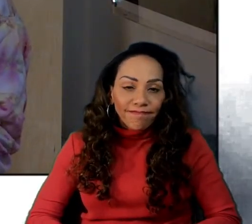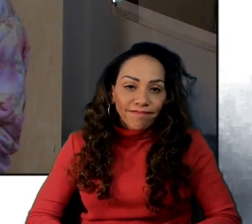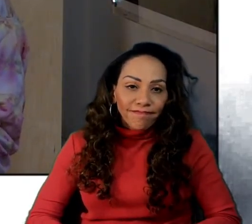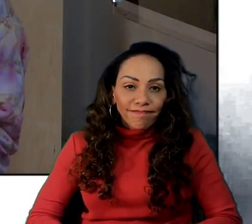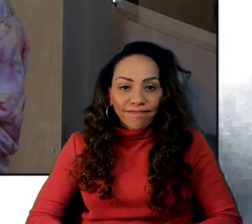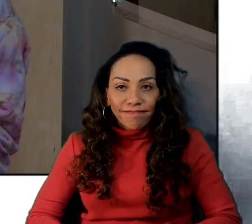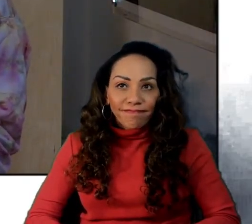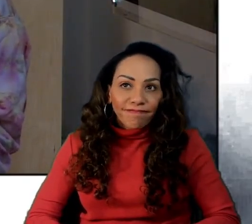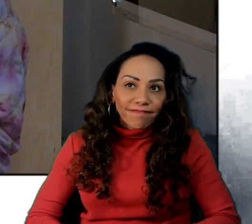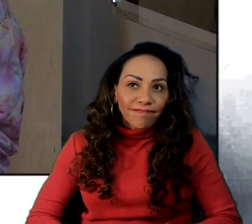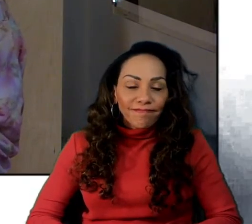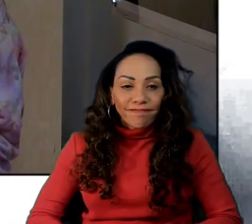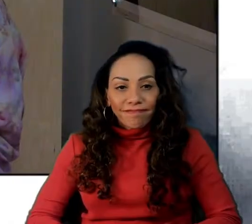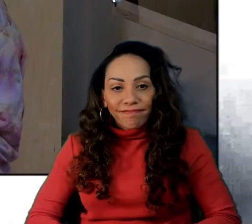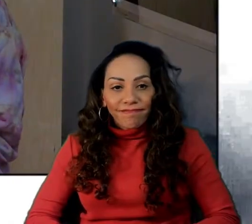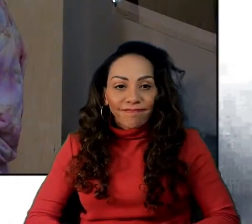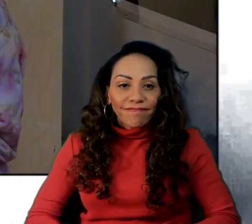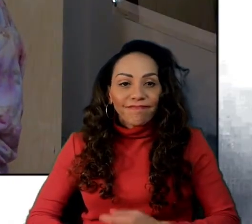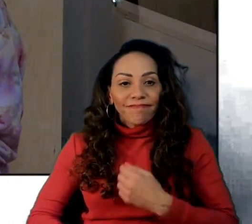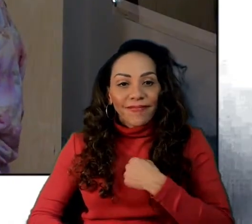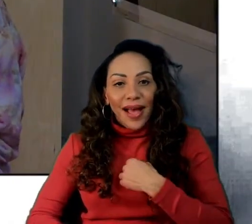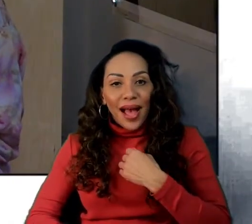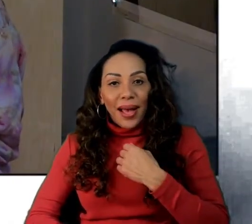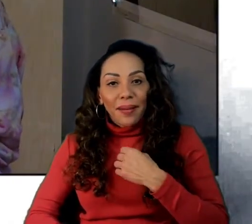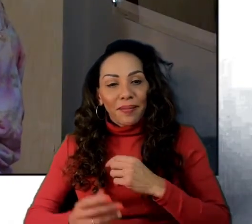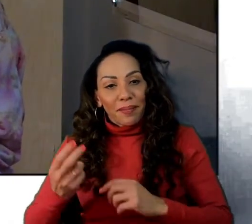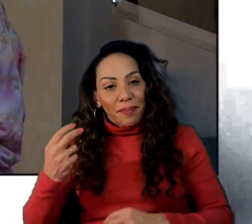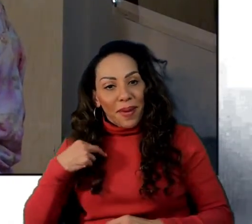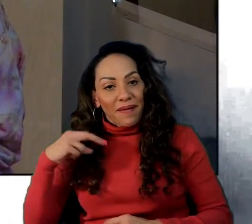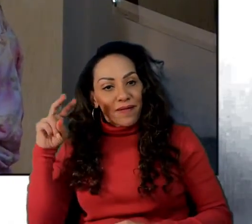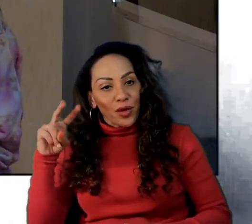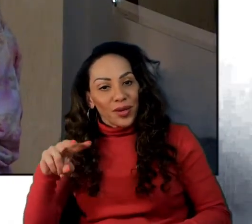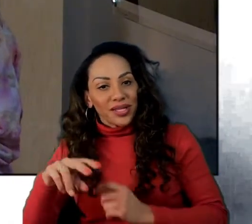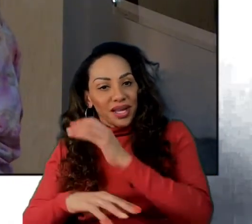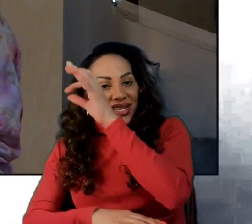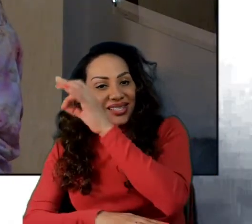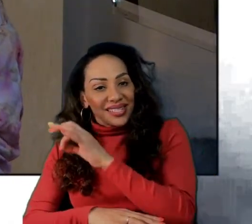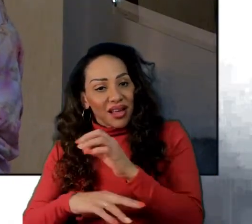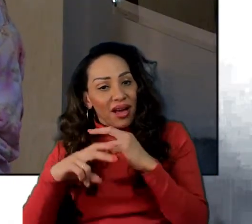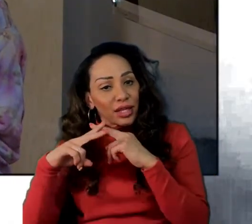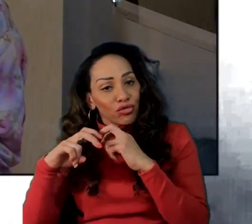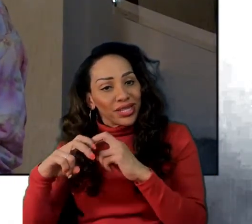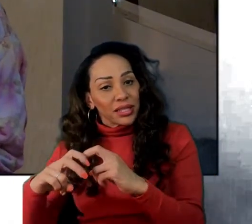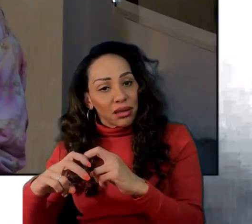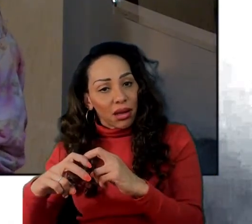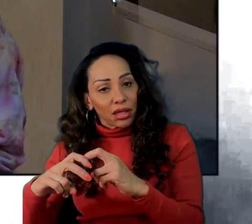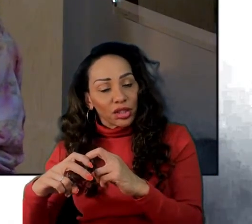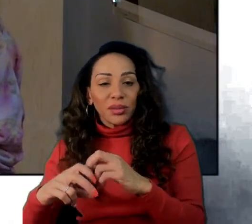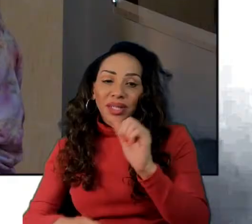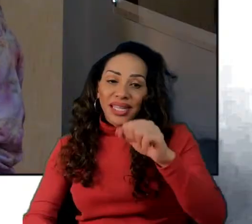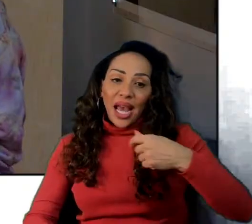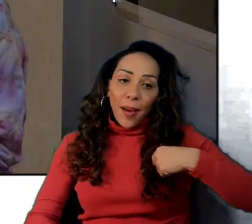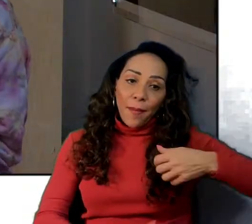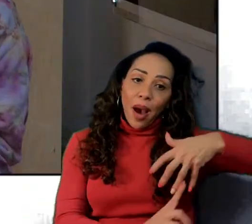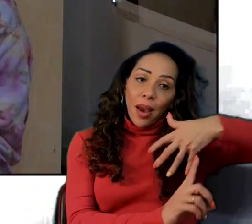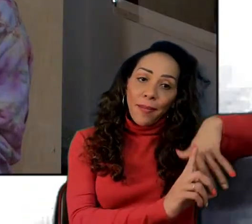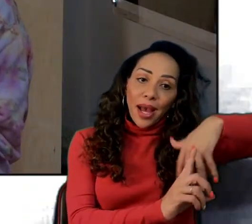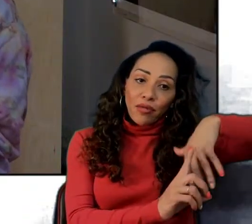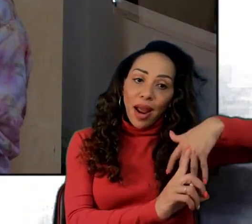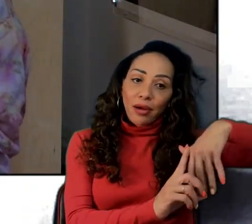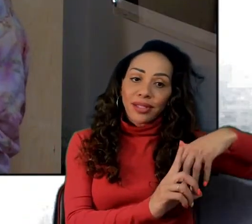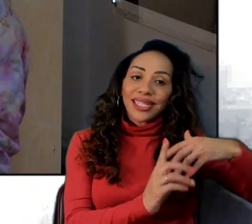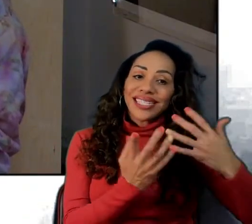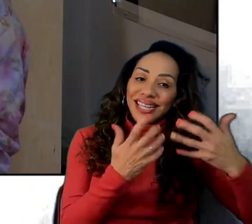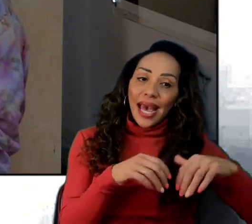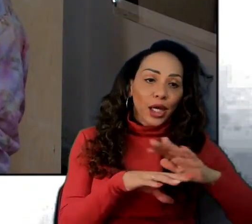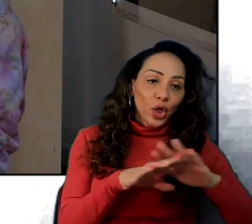a design research approach, but yeah, my background's in tech more than biology. So I think